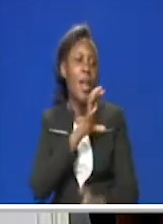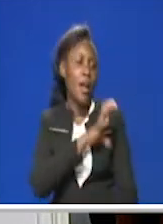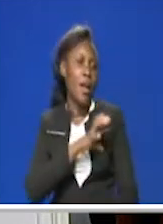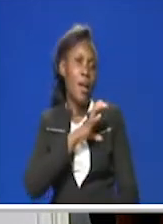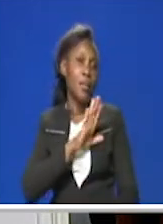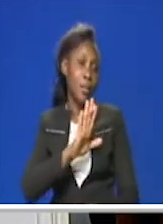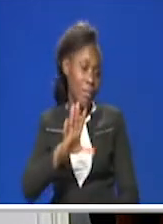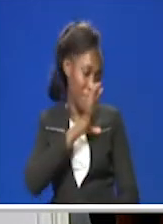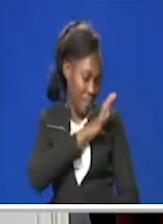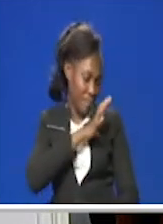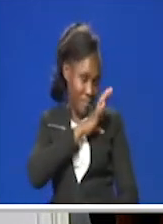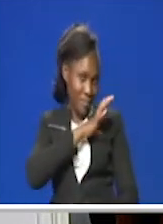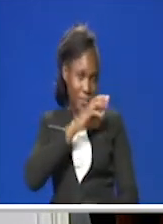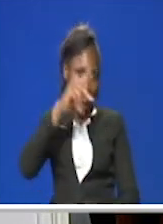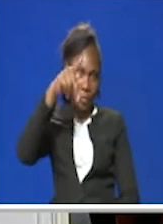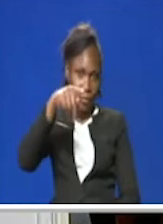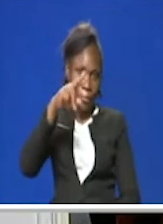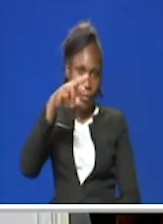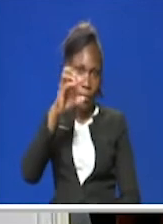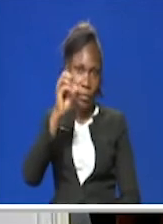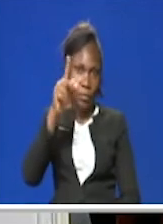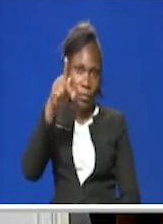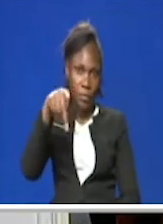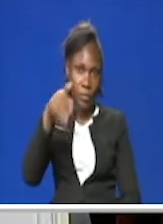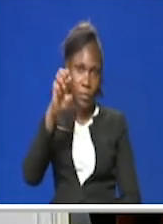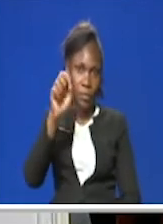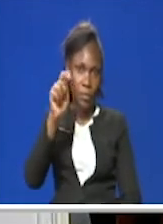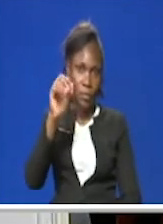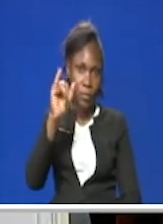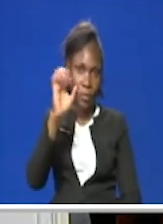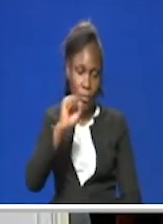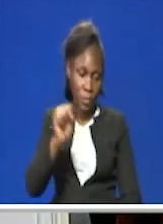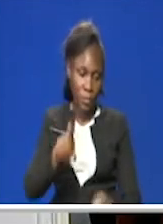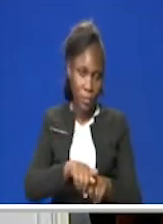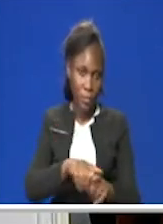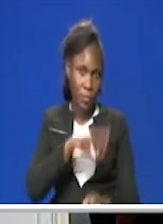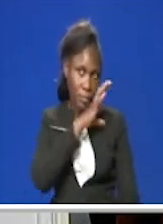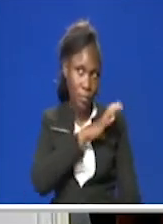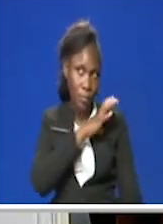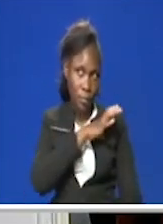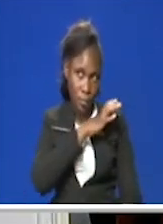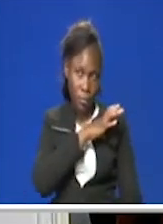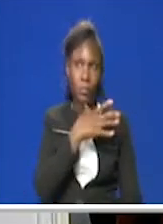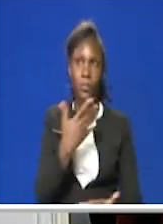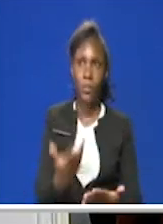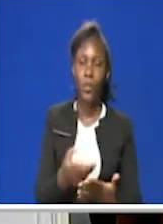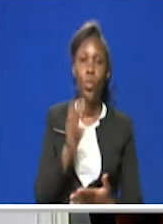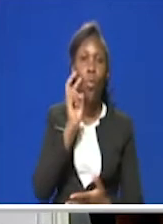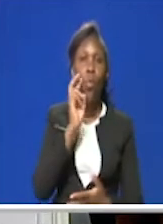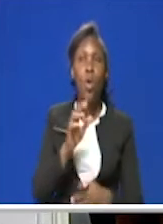at cell membrane structure and the properties of the cell membrane. And again, we shall also look